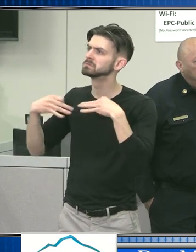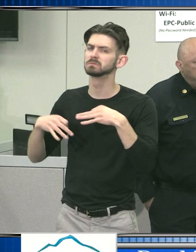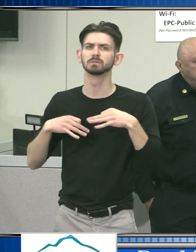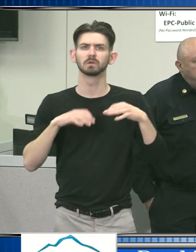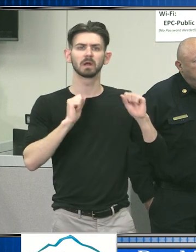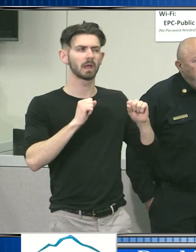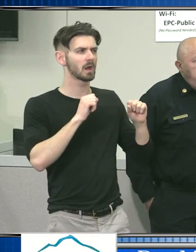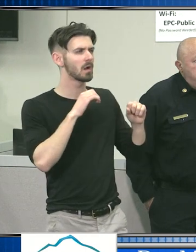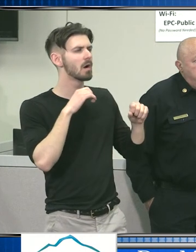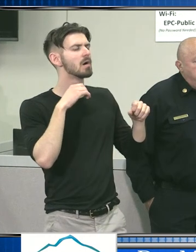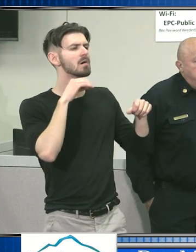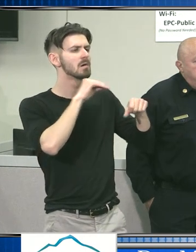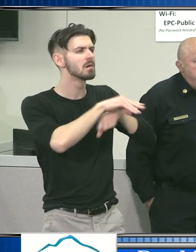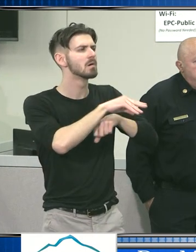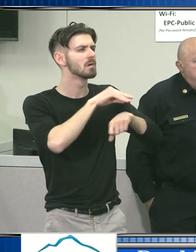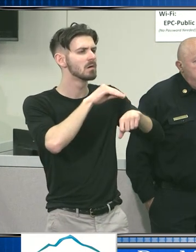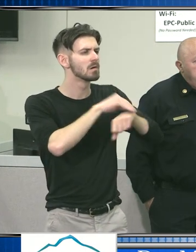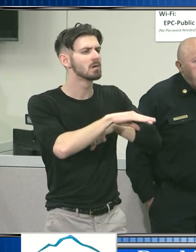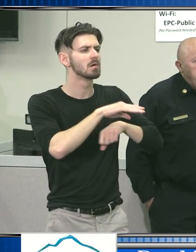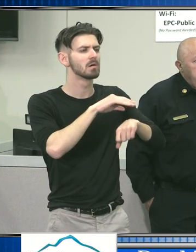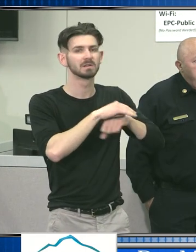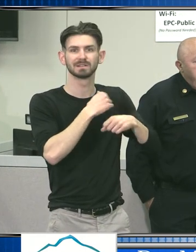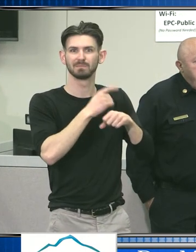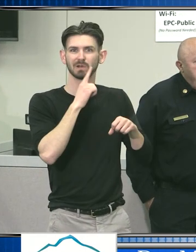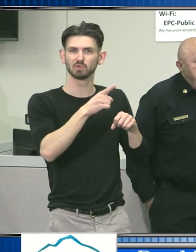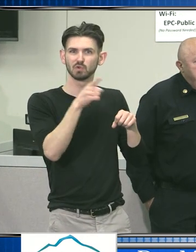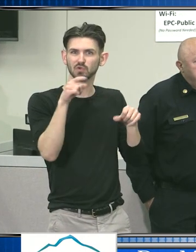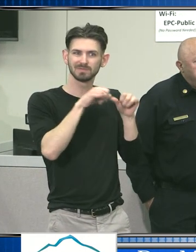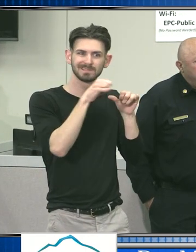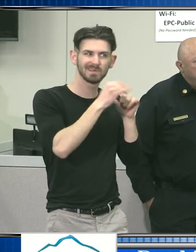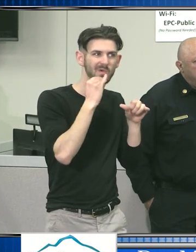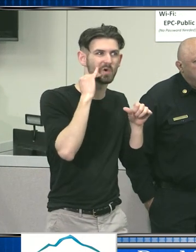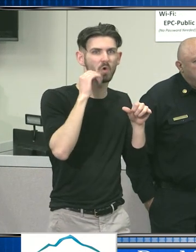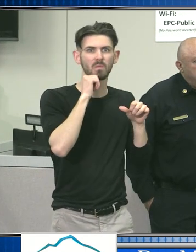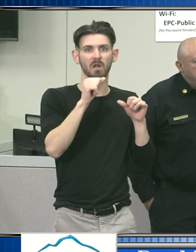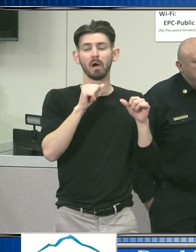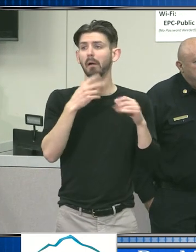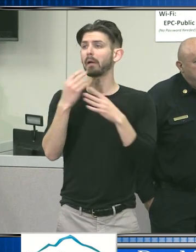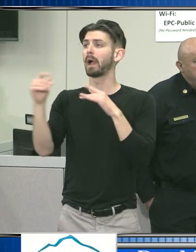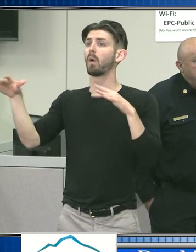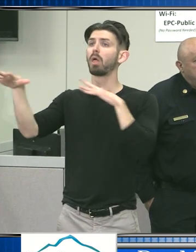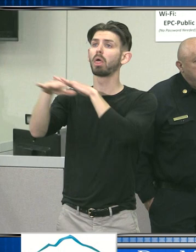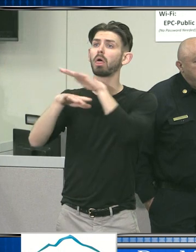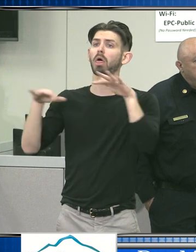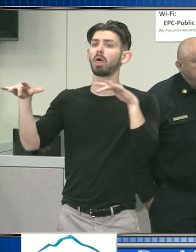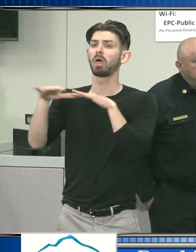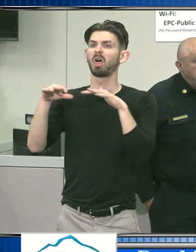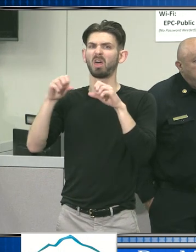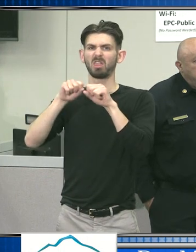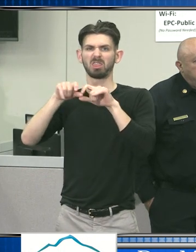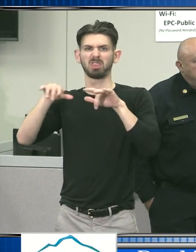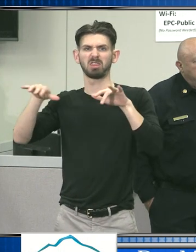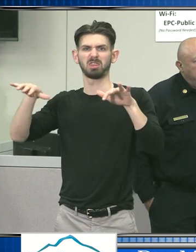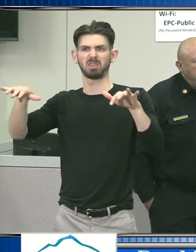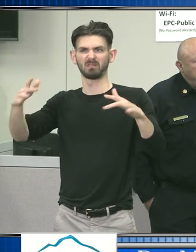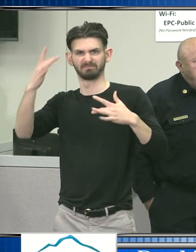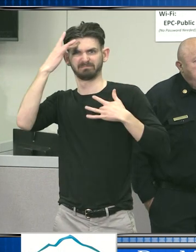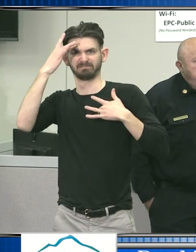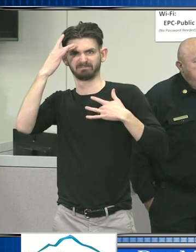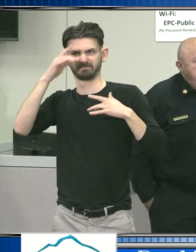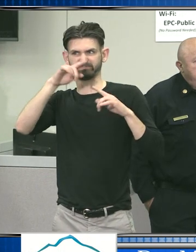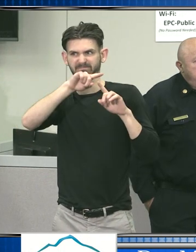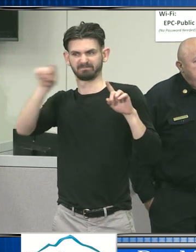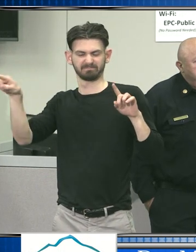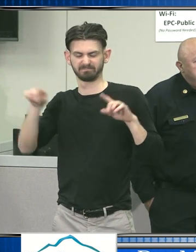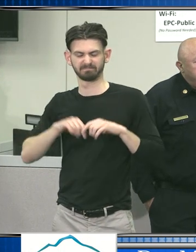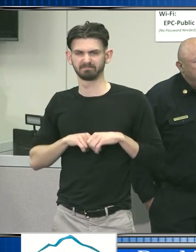to ensure that we're not unnecessarily spreading the virus in our community or to our patients in the hospitals who are most at risk. I expect